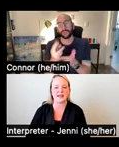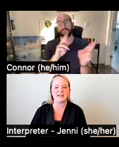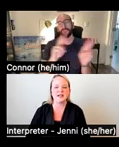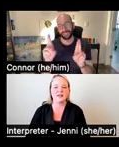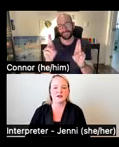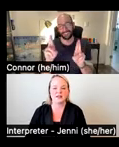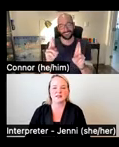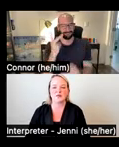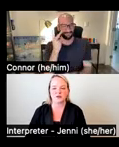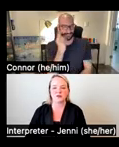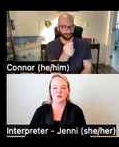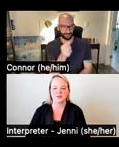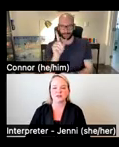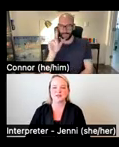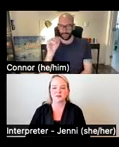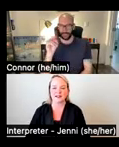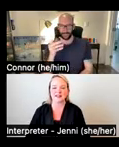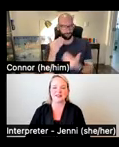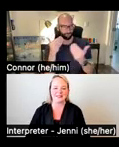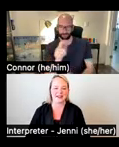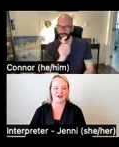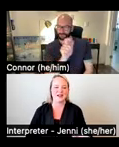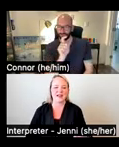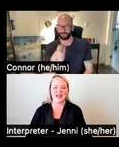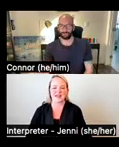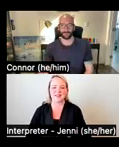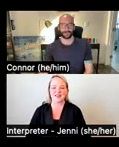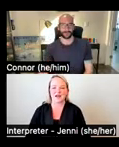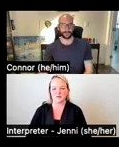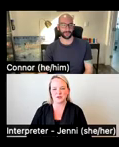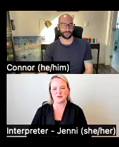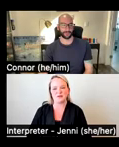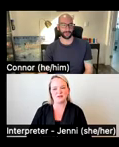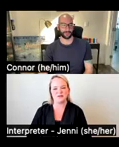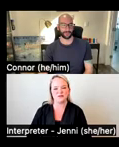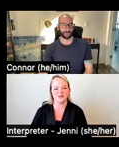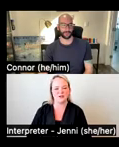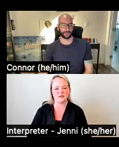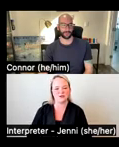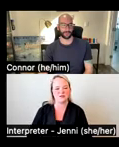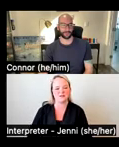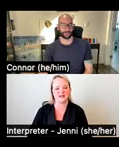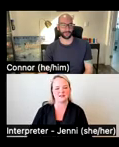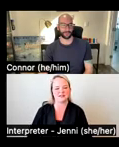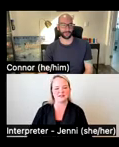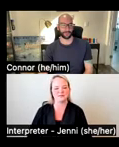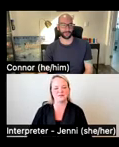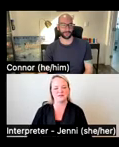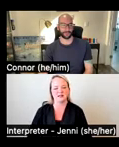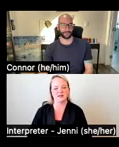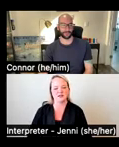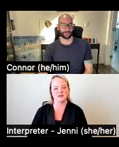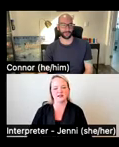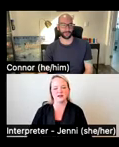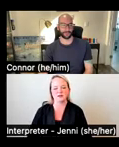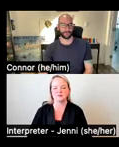to write it, there is some wonderful resources ready there, and they can help you with your descriptive text.